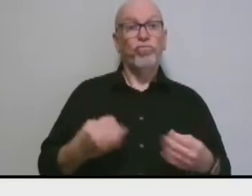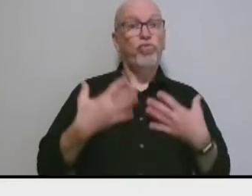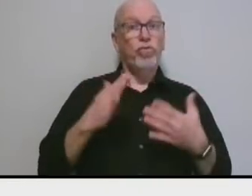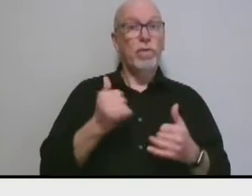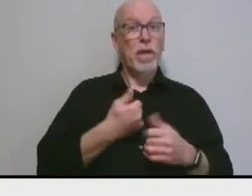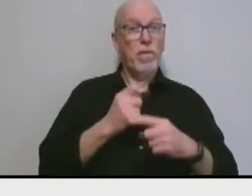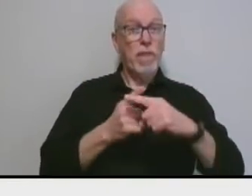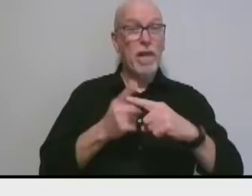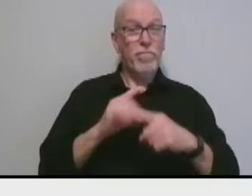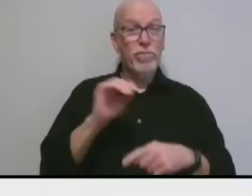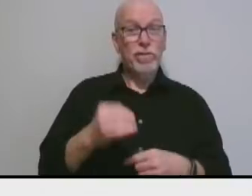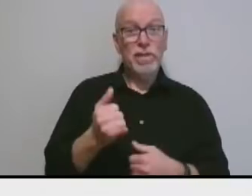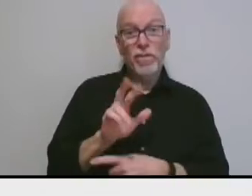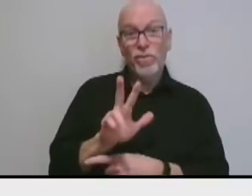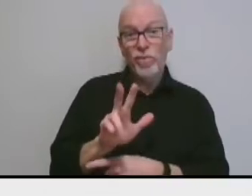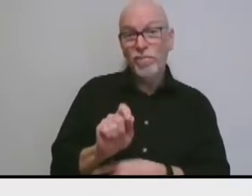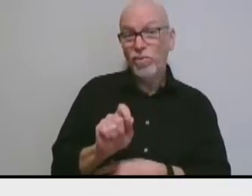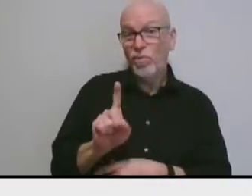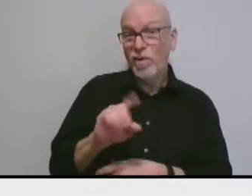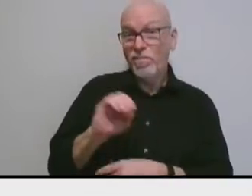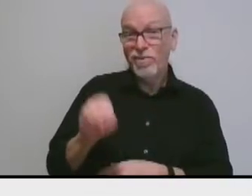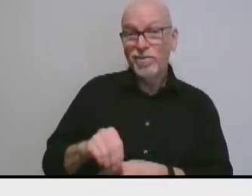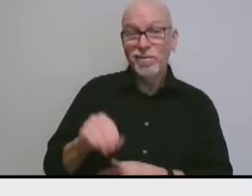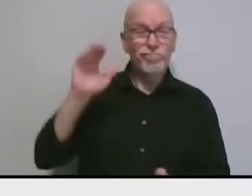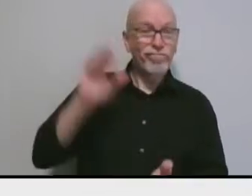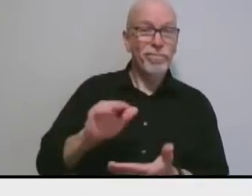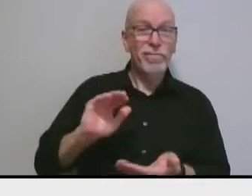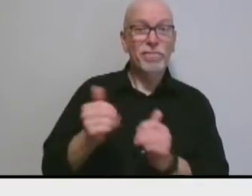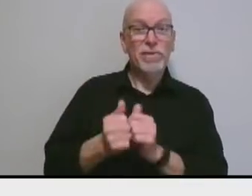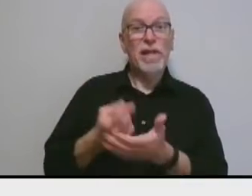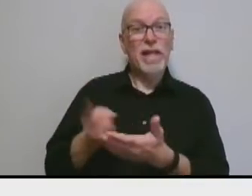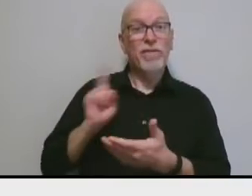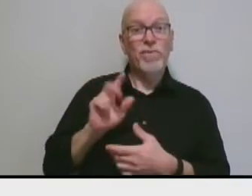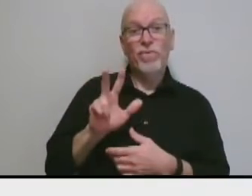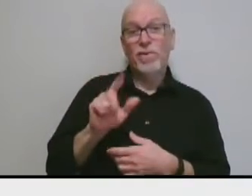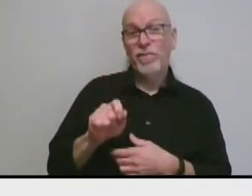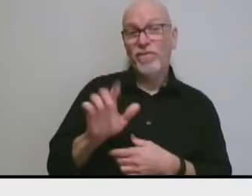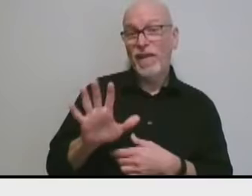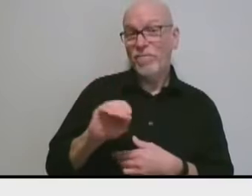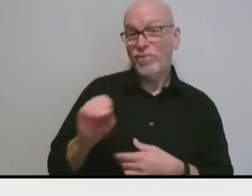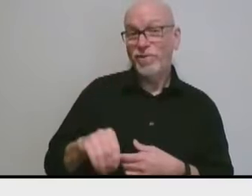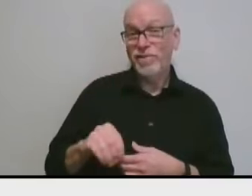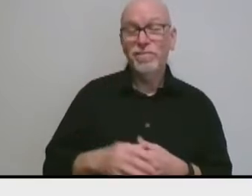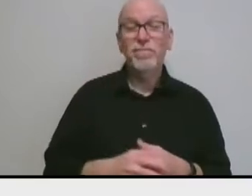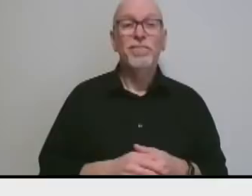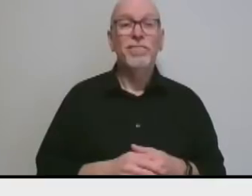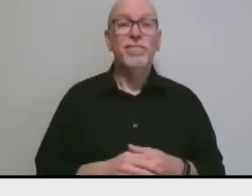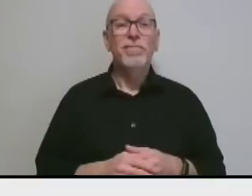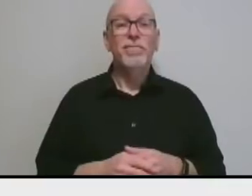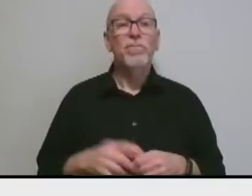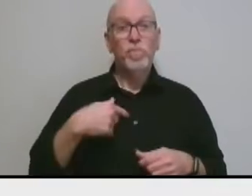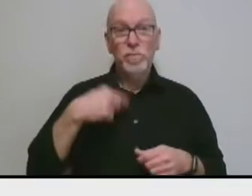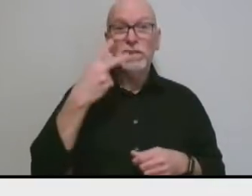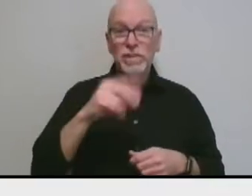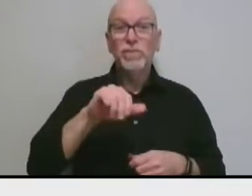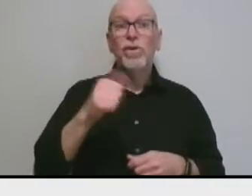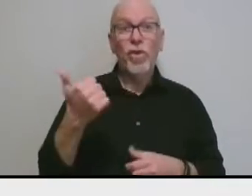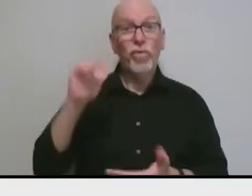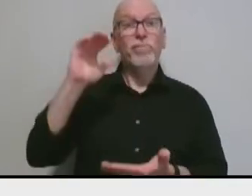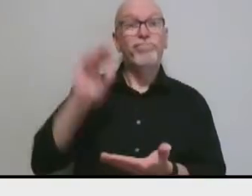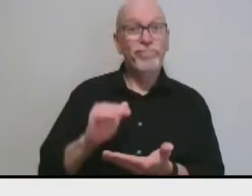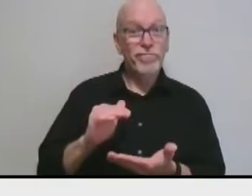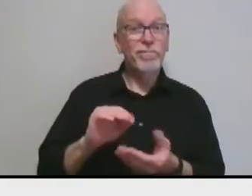at 3.1% today, which is down from last week's rate of 3.5%. We have seen another decline in the number of